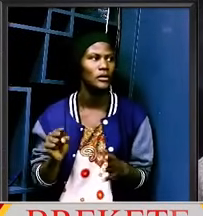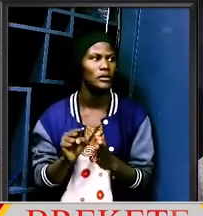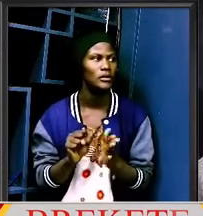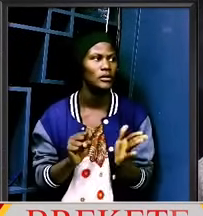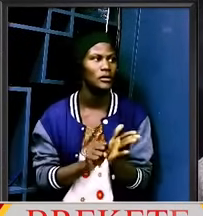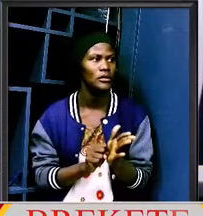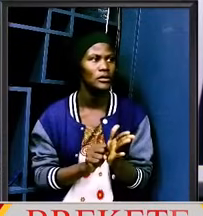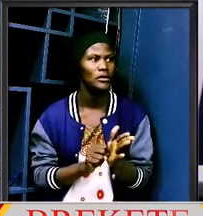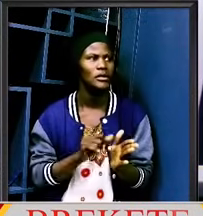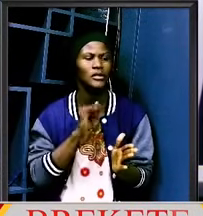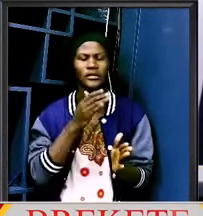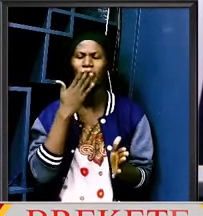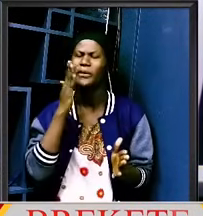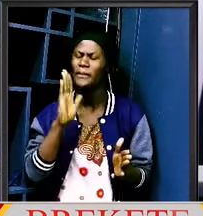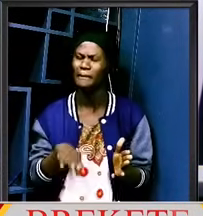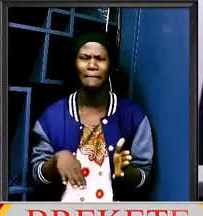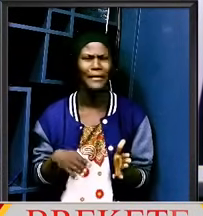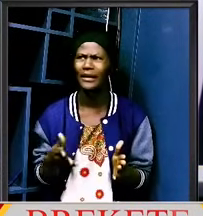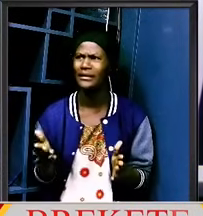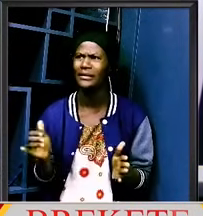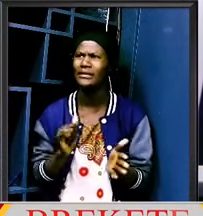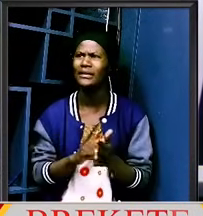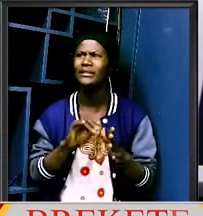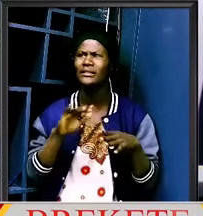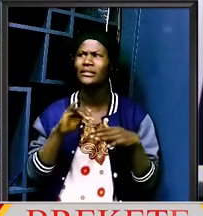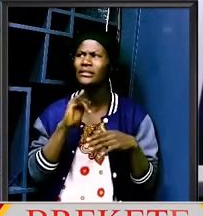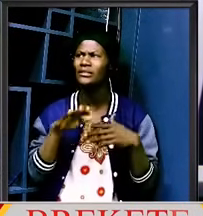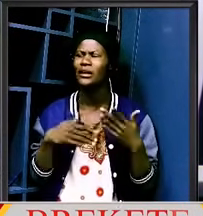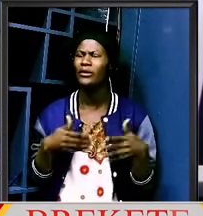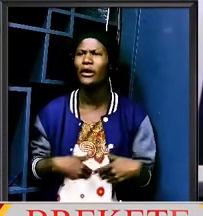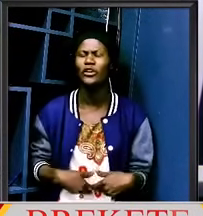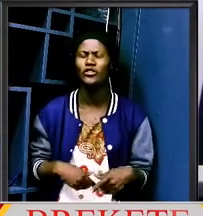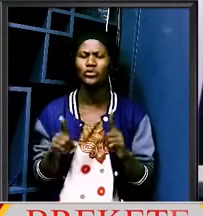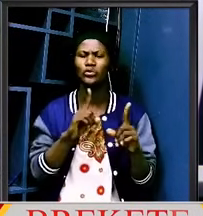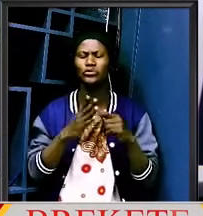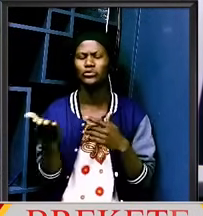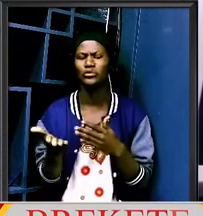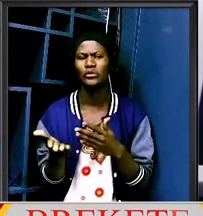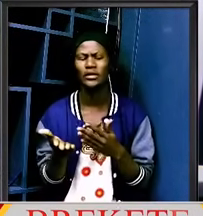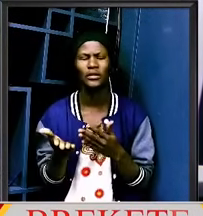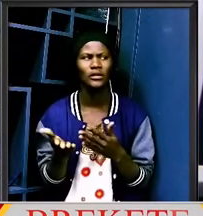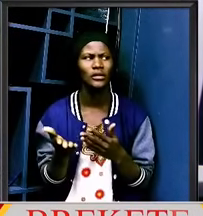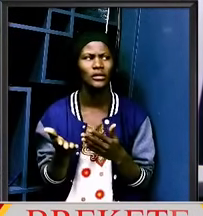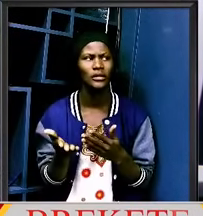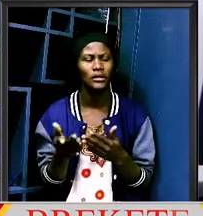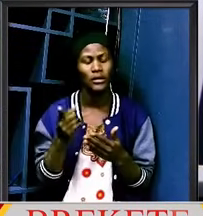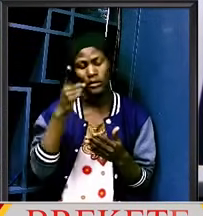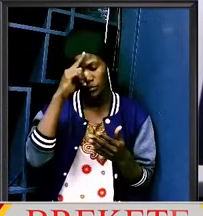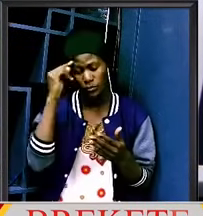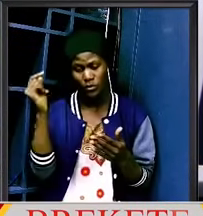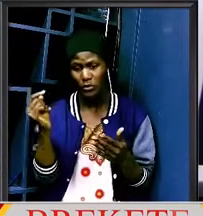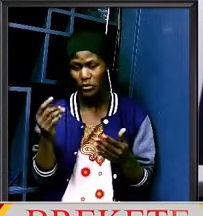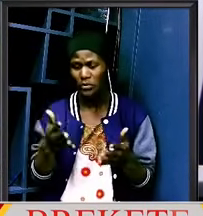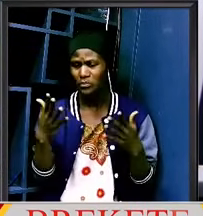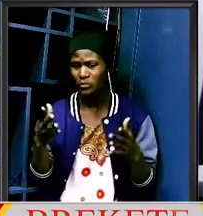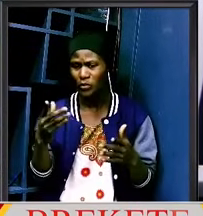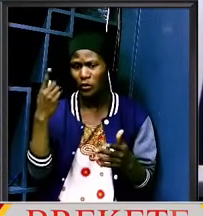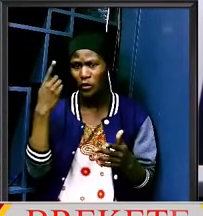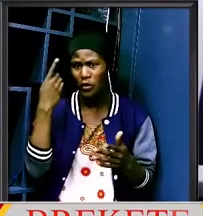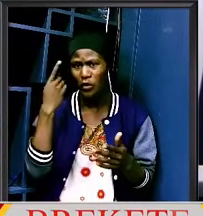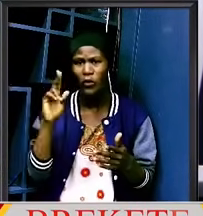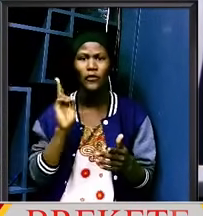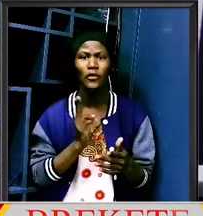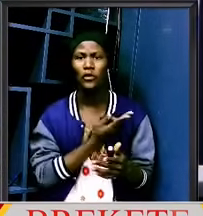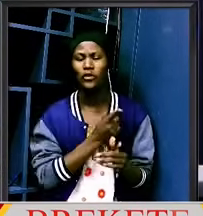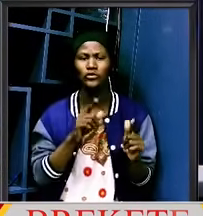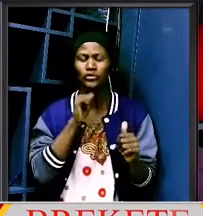It's a very bad something. Mm. That is how our youth used to behave. Mm. Mm-hmm. Because most of us don't go to school. And